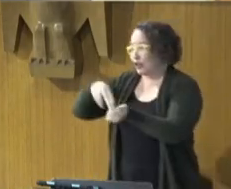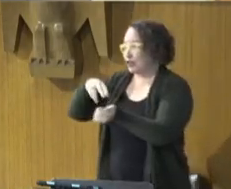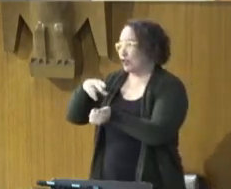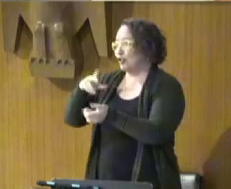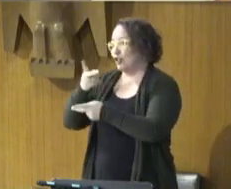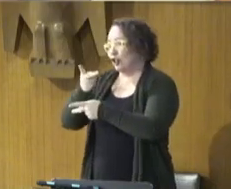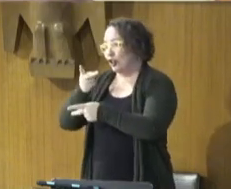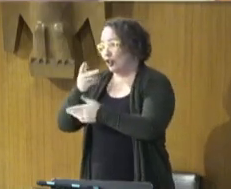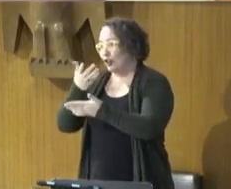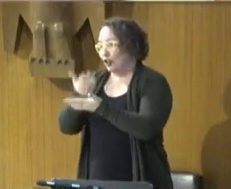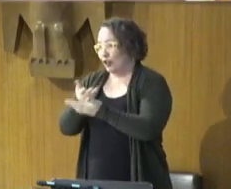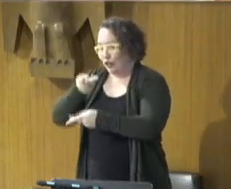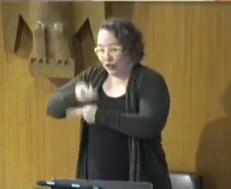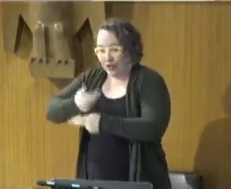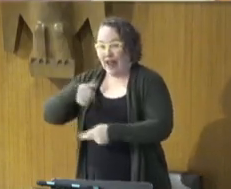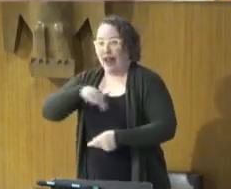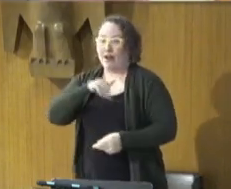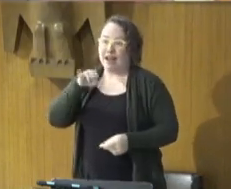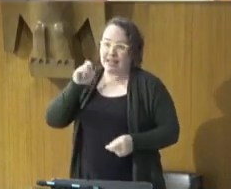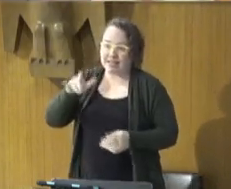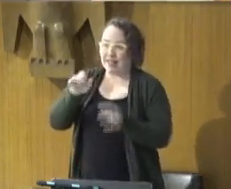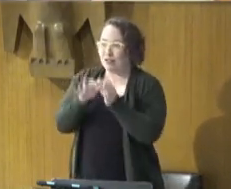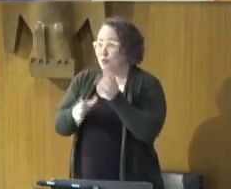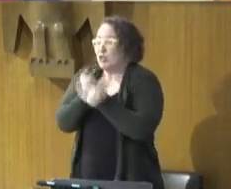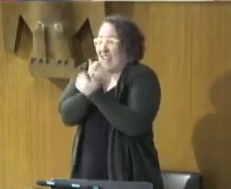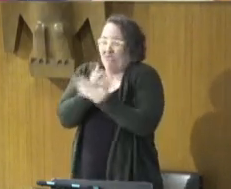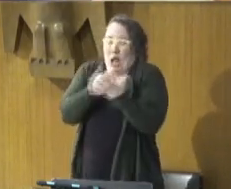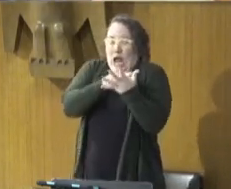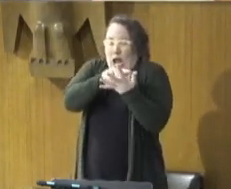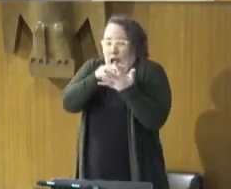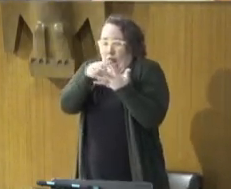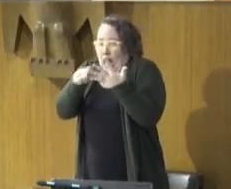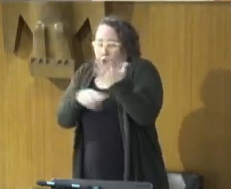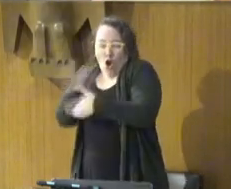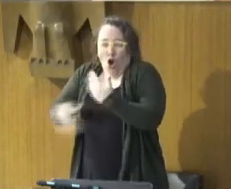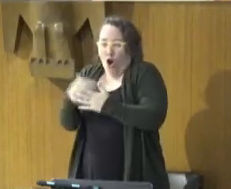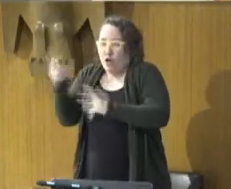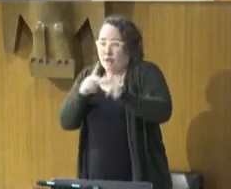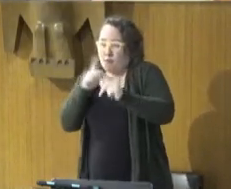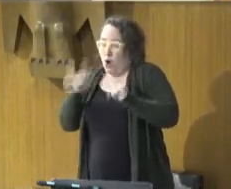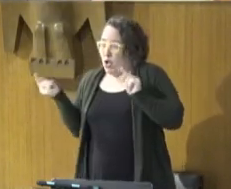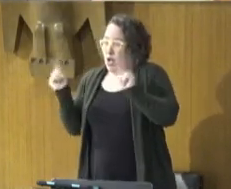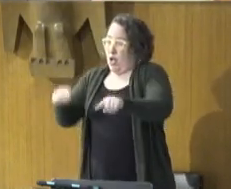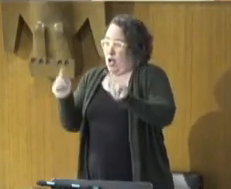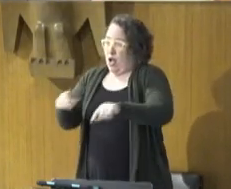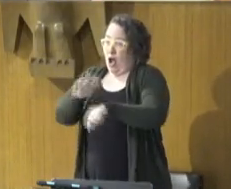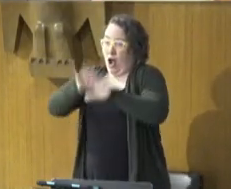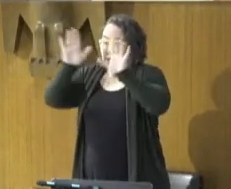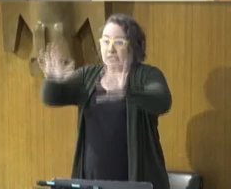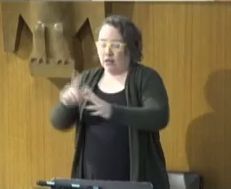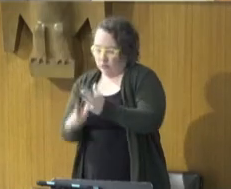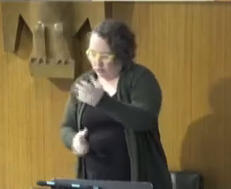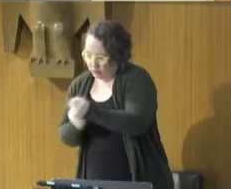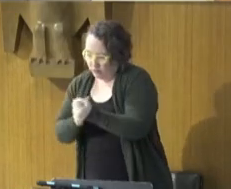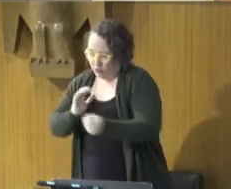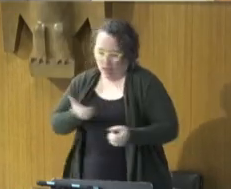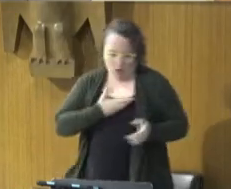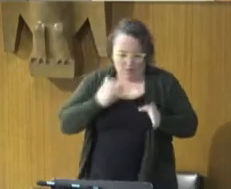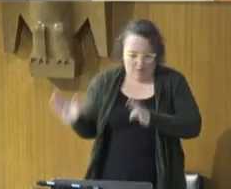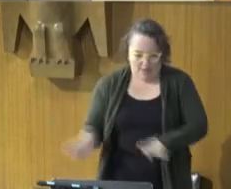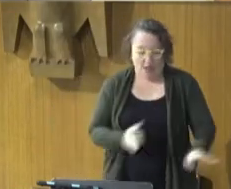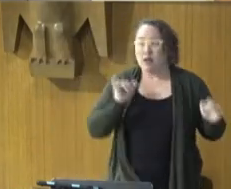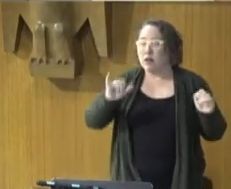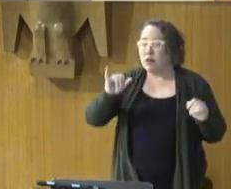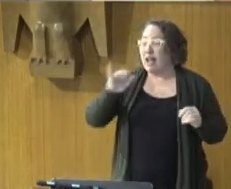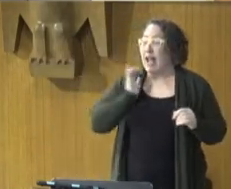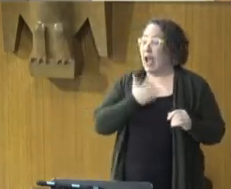our barista, our ASL interpreters, who will go through all the material to prepare for the service today, our sextons who work